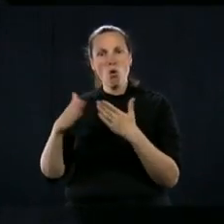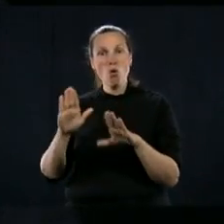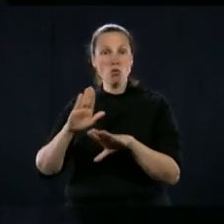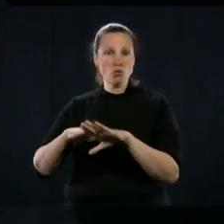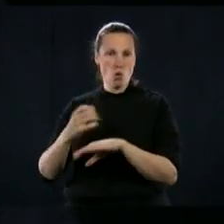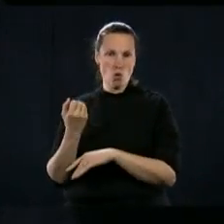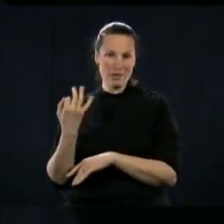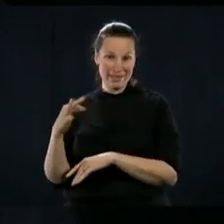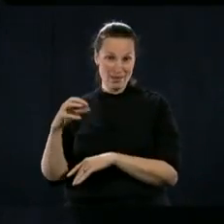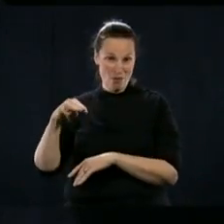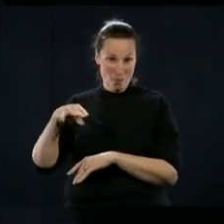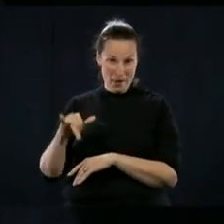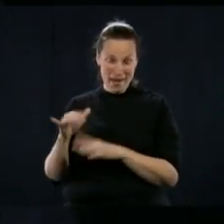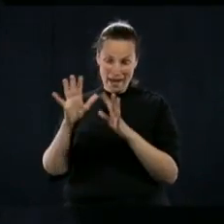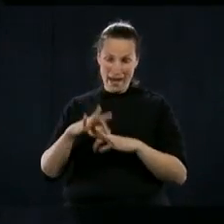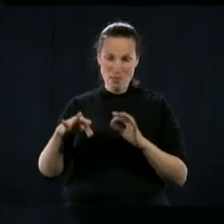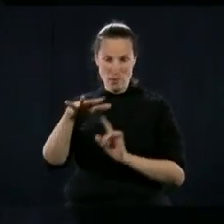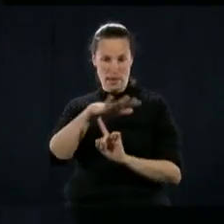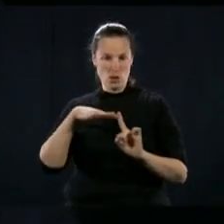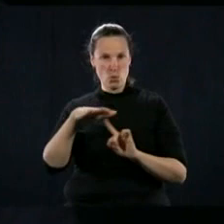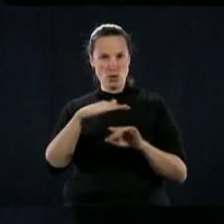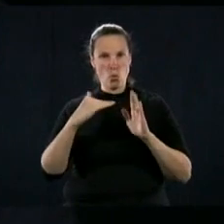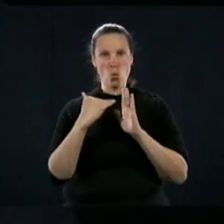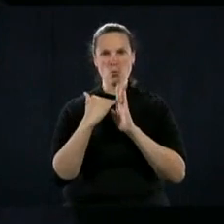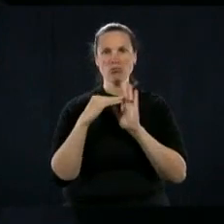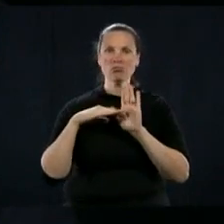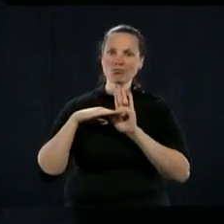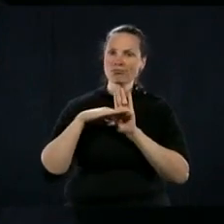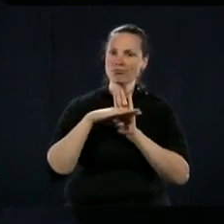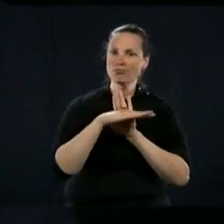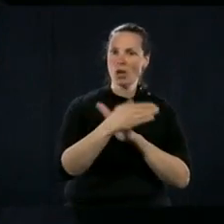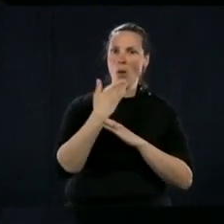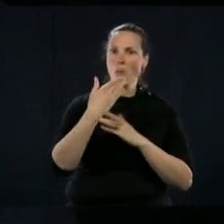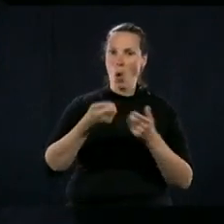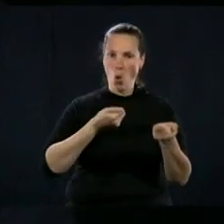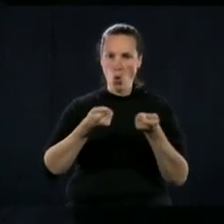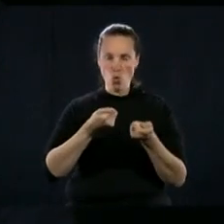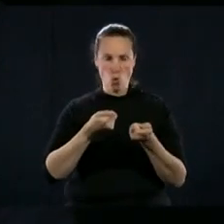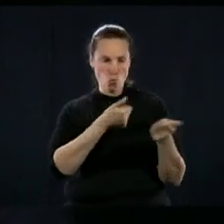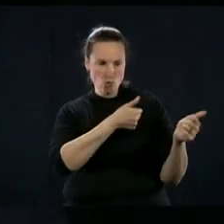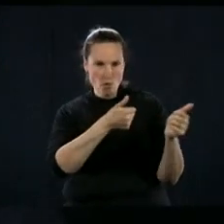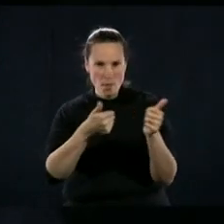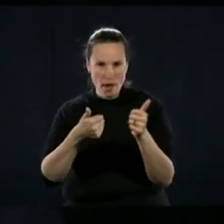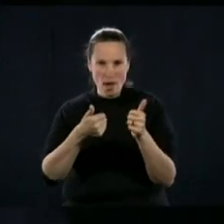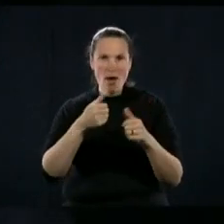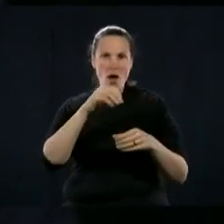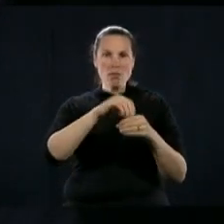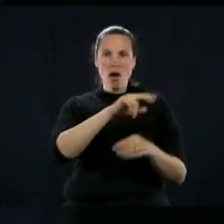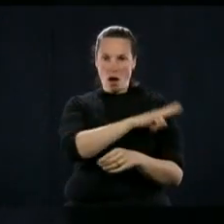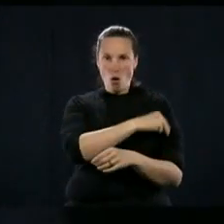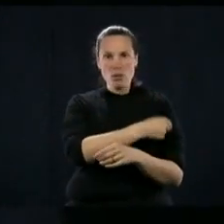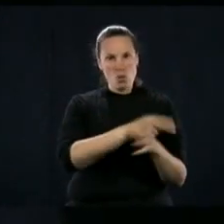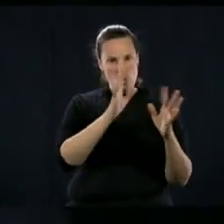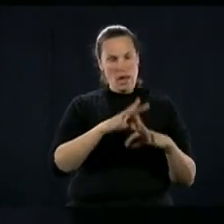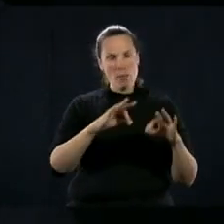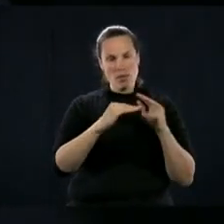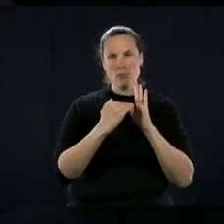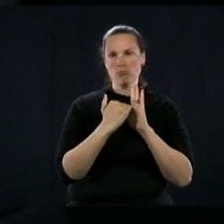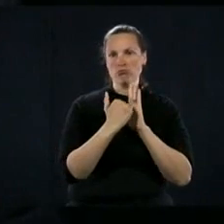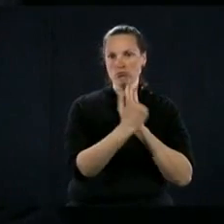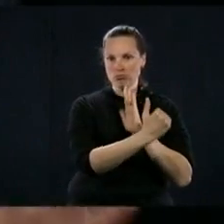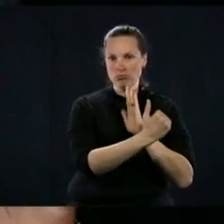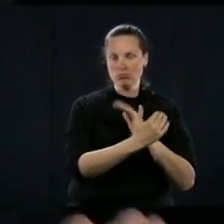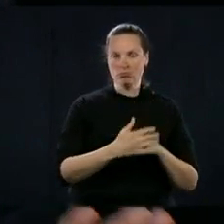make sure that the situation is well under control in our hospitals in Montreal.